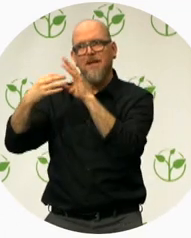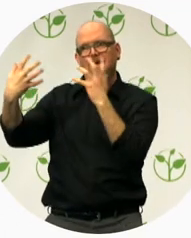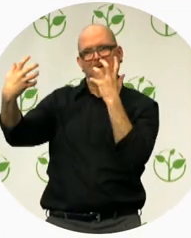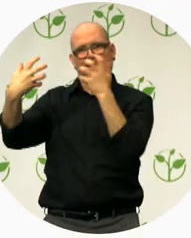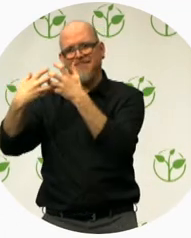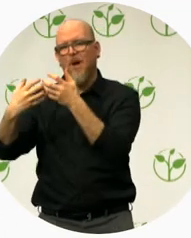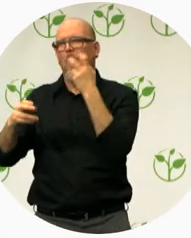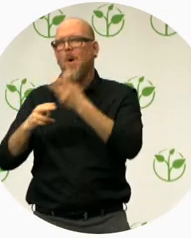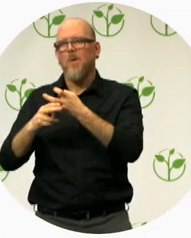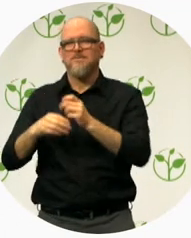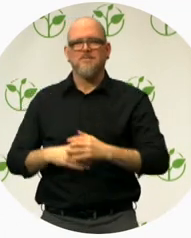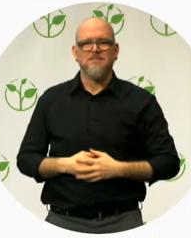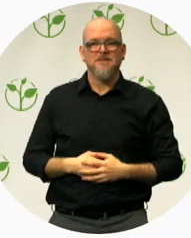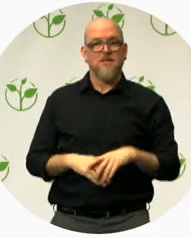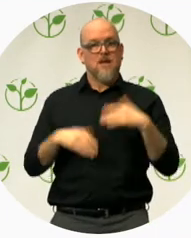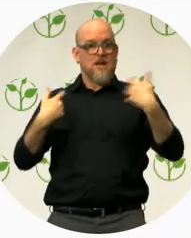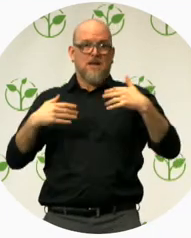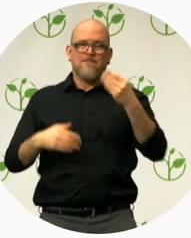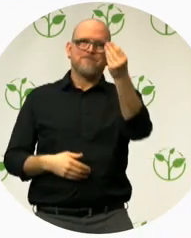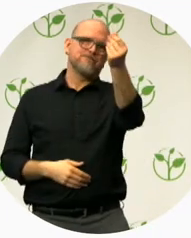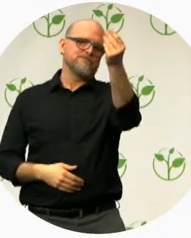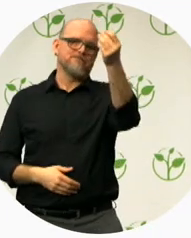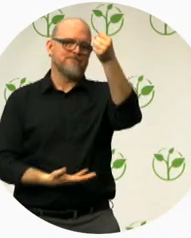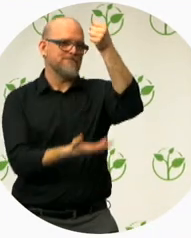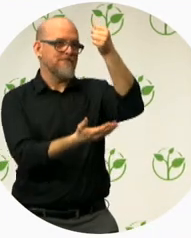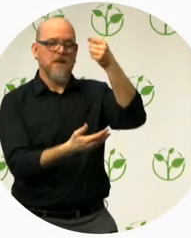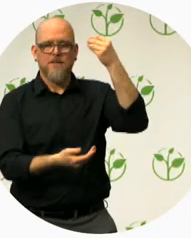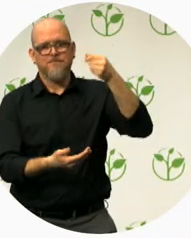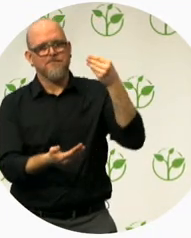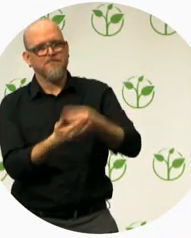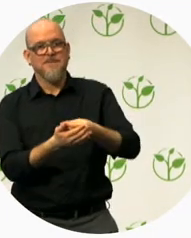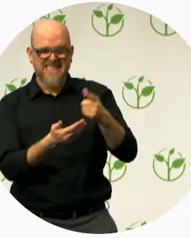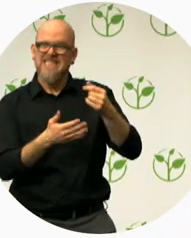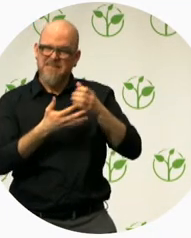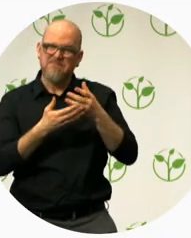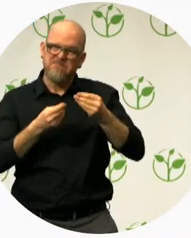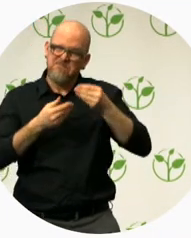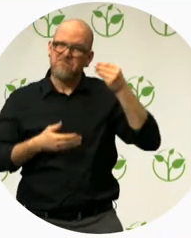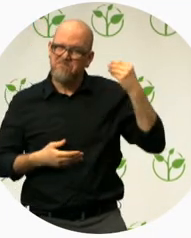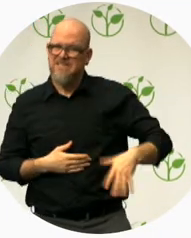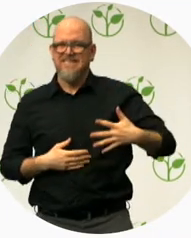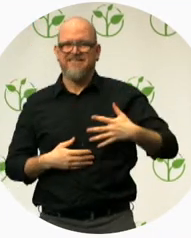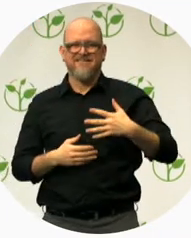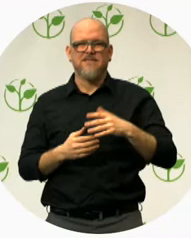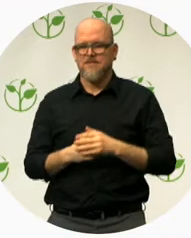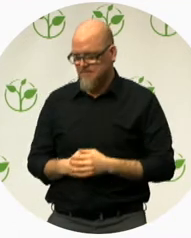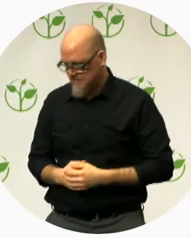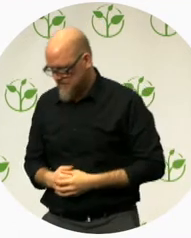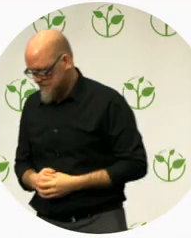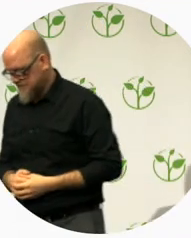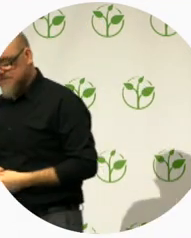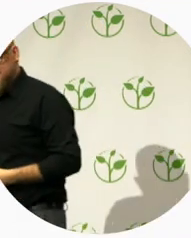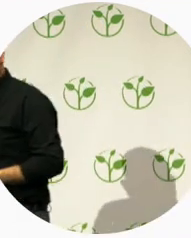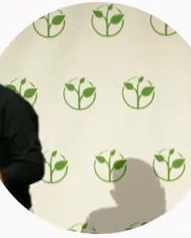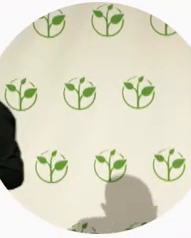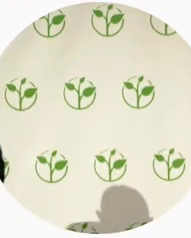down unbelievably, so it's much more affordable, and it's just getting it out there. That brings us to the next keyword that we noted down,